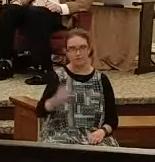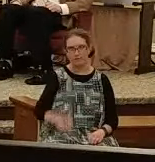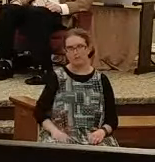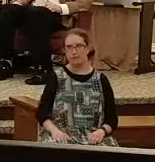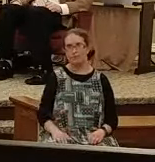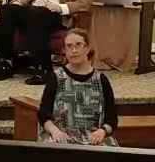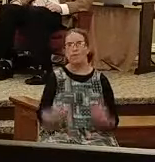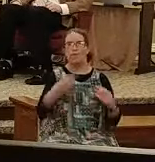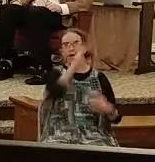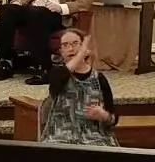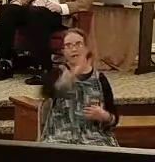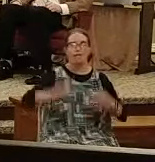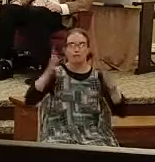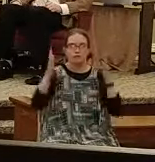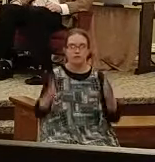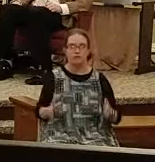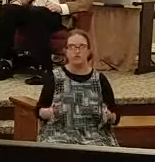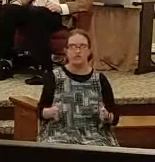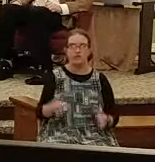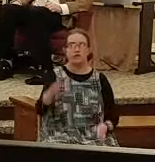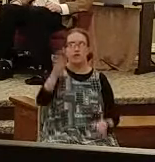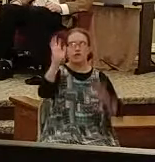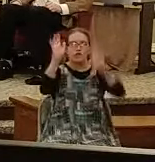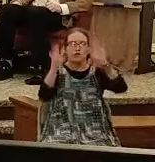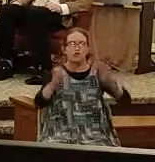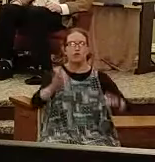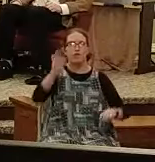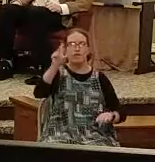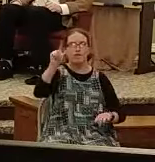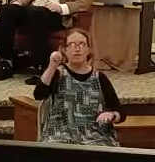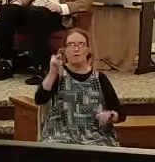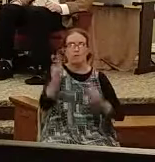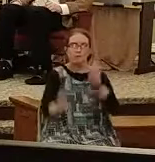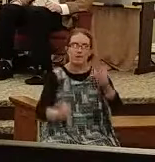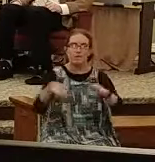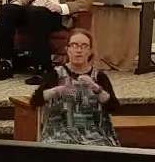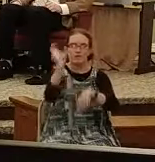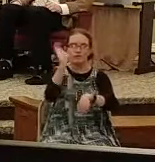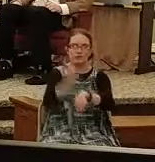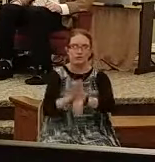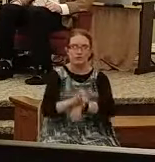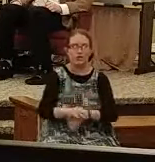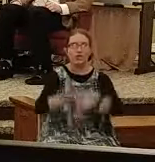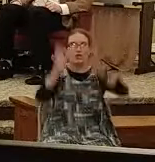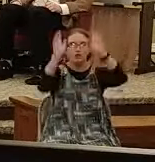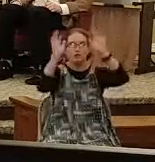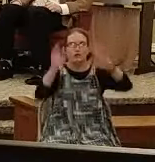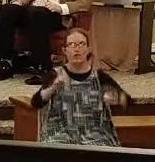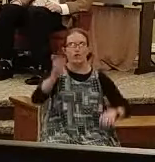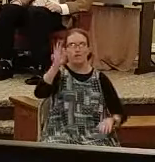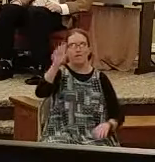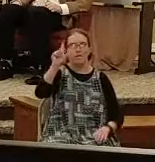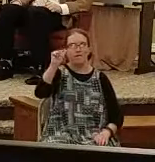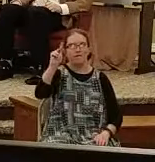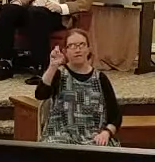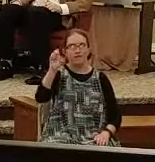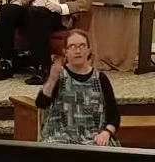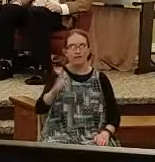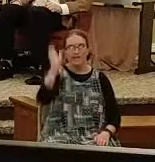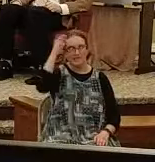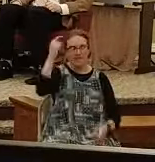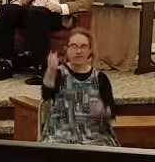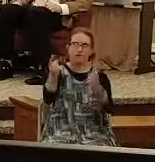got Christian snowflakes now. Yes, sir. We got people in the church that are snowflakes. The